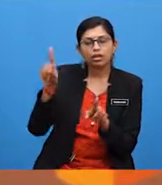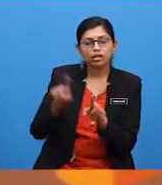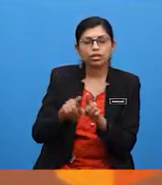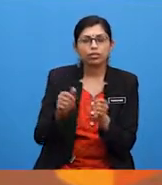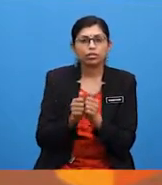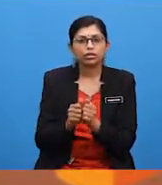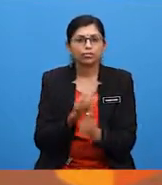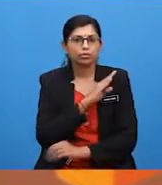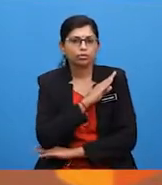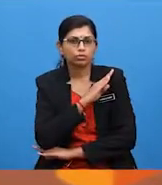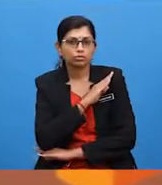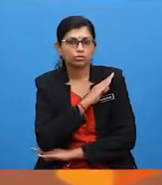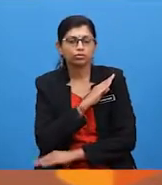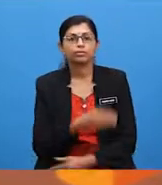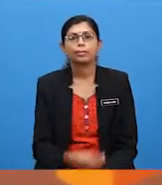boss.